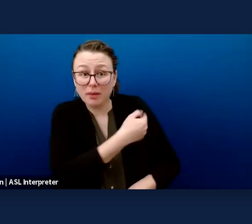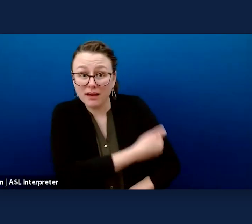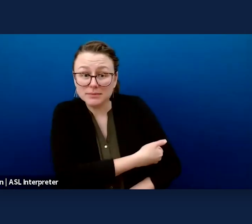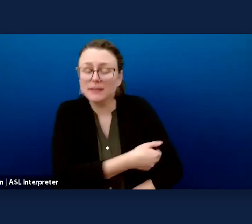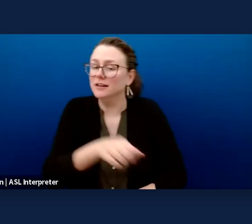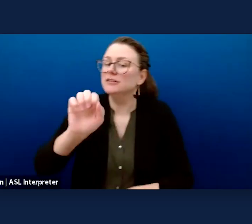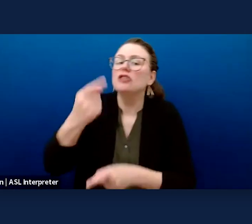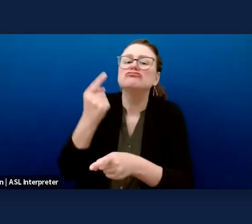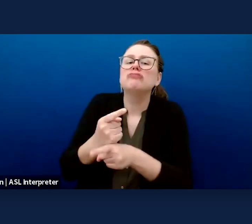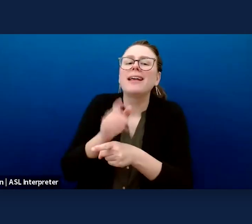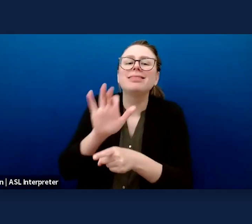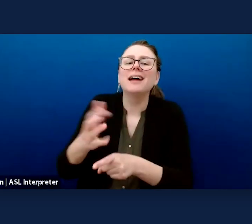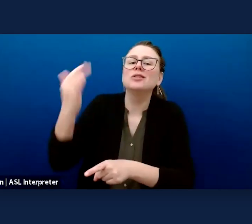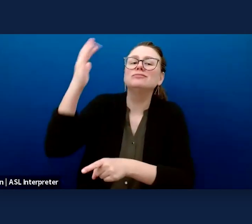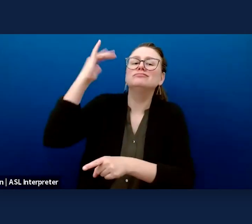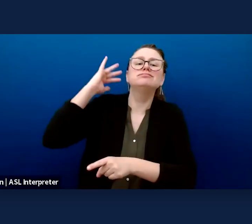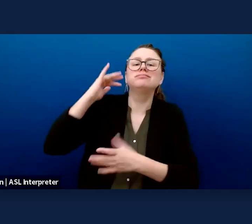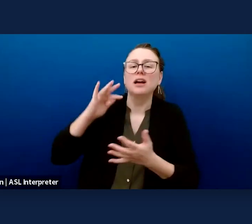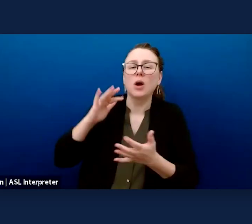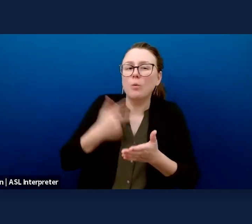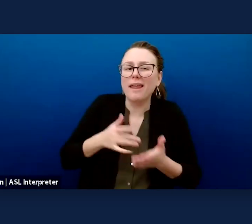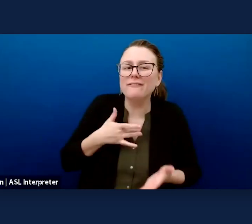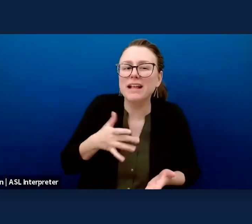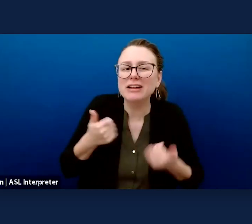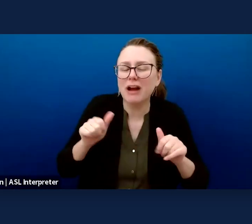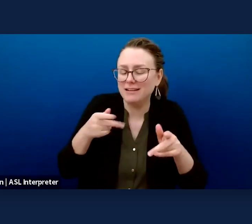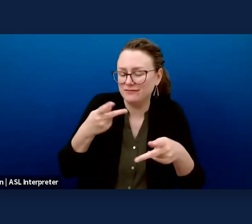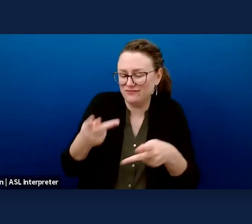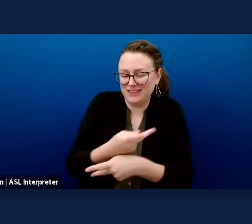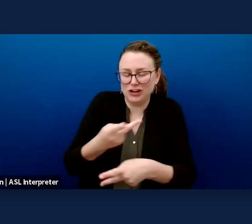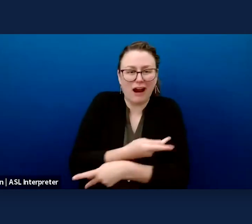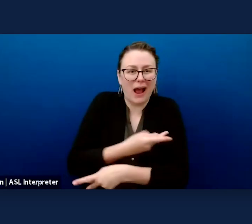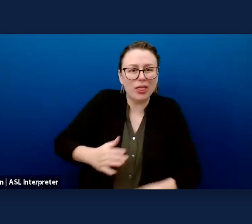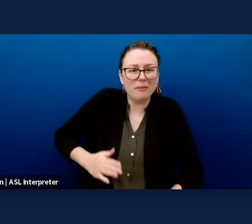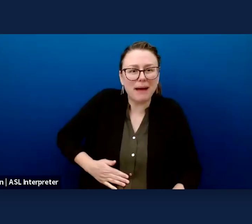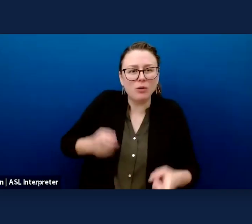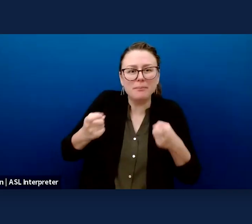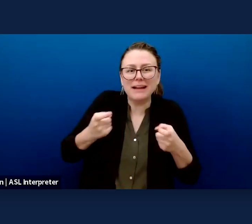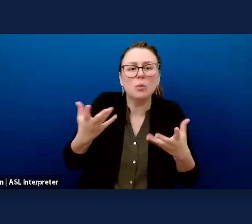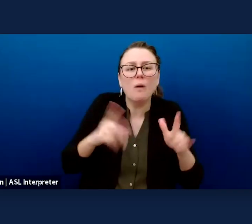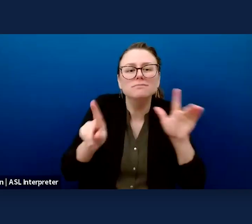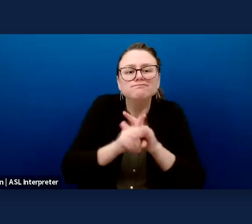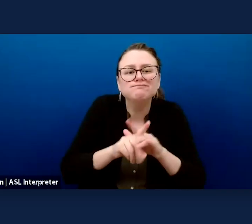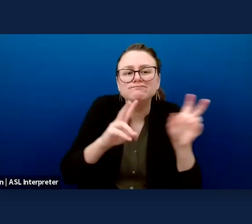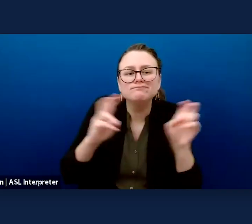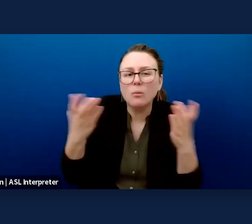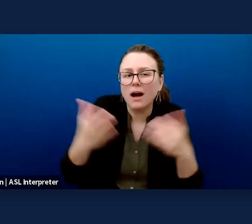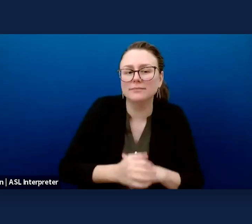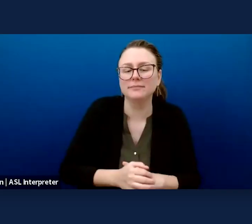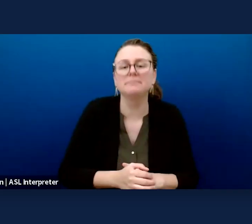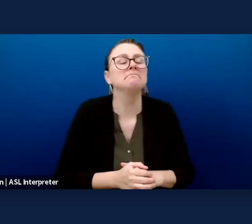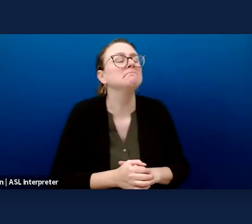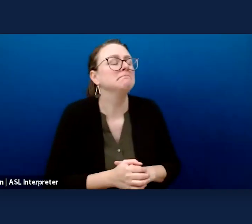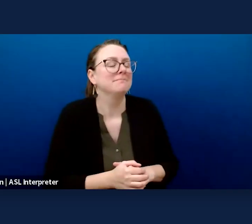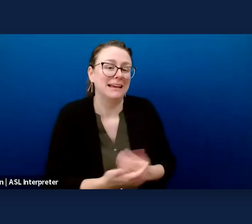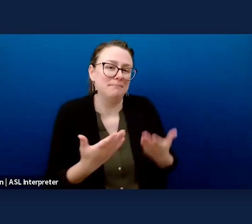what was that like trying to figure out the bowel management? What were some of the key issues that came up for it you? was it was actually I don't know if it's unique, but